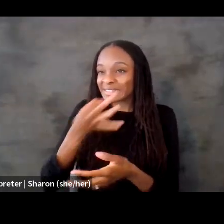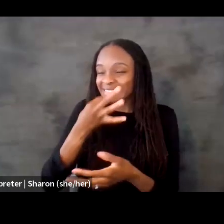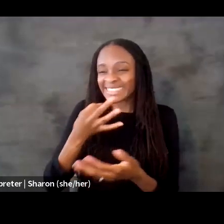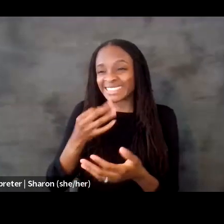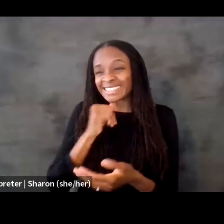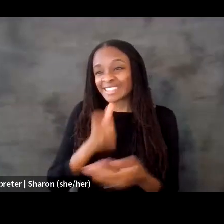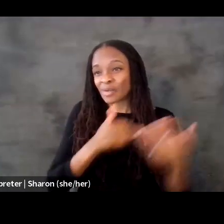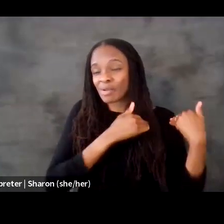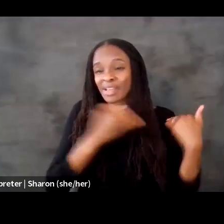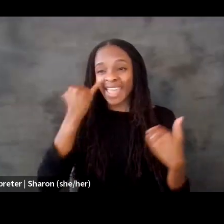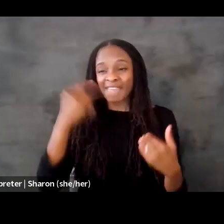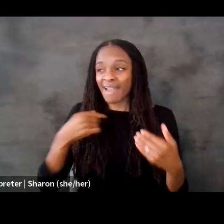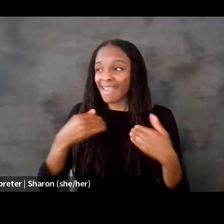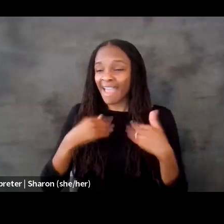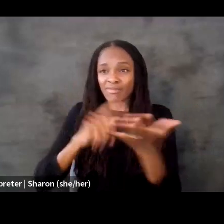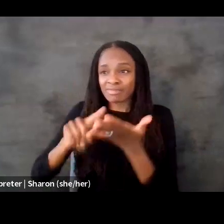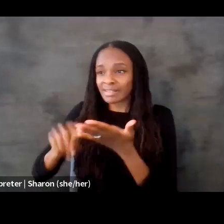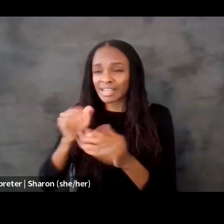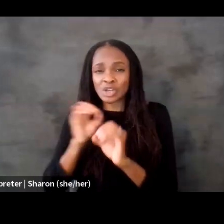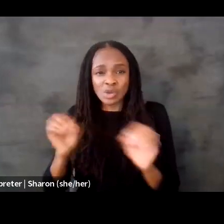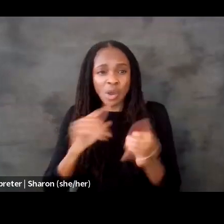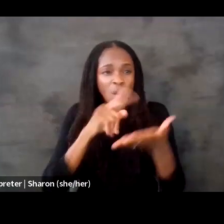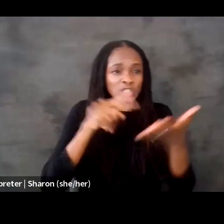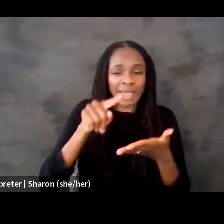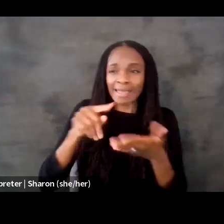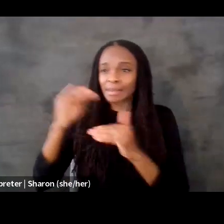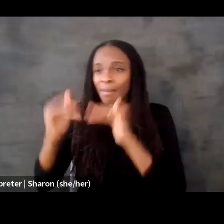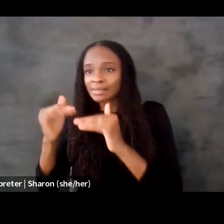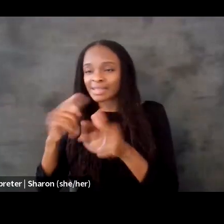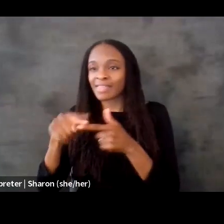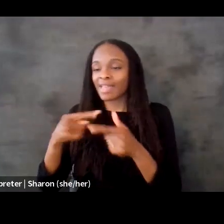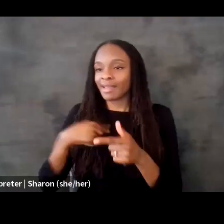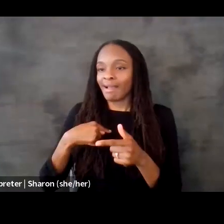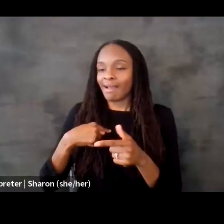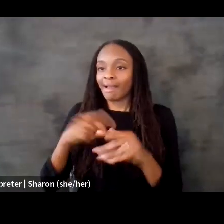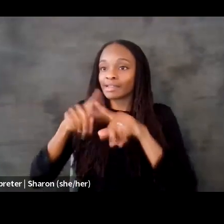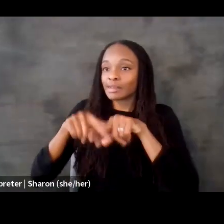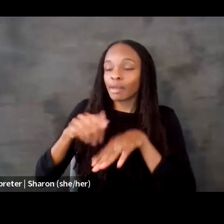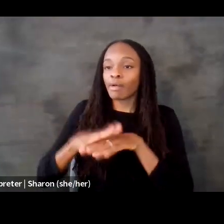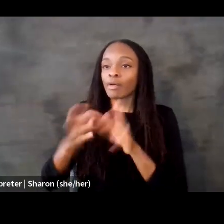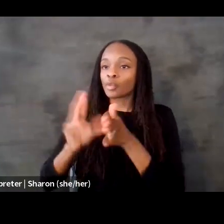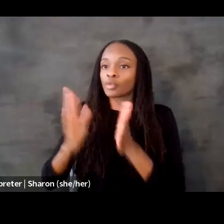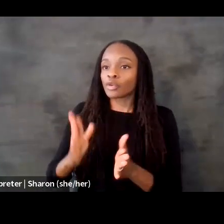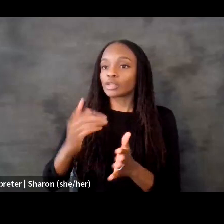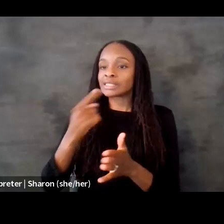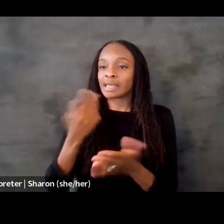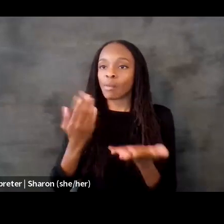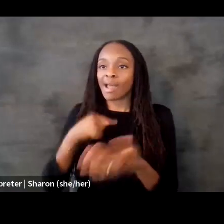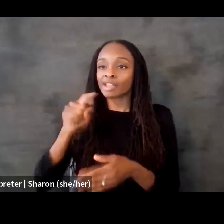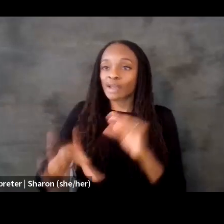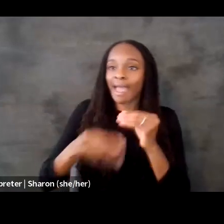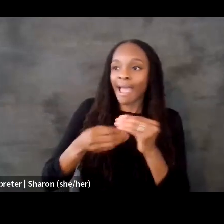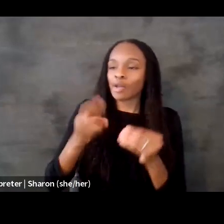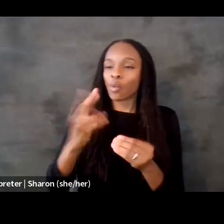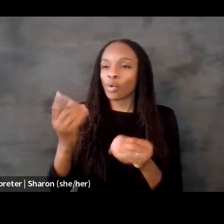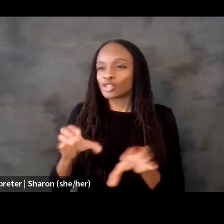conduct this whole study without a checks and balances and then rely on the reviewers to be able to tell me what should I be adding or what should I be doing differently. The question